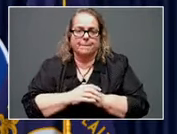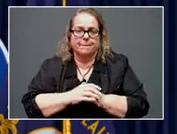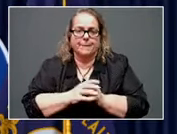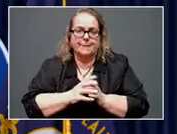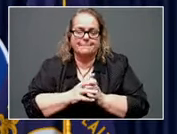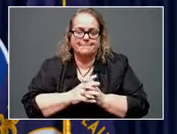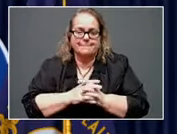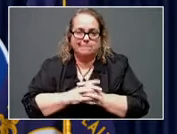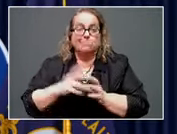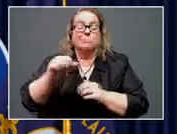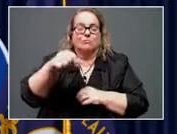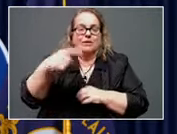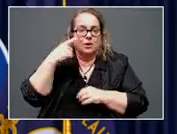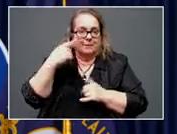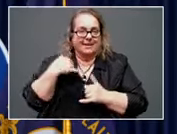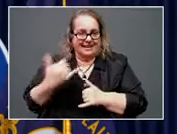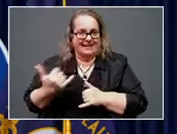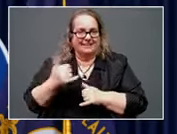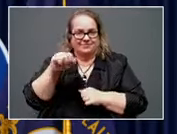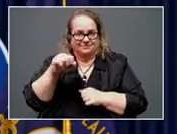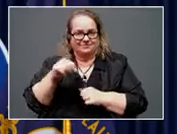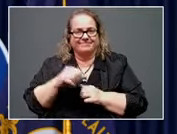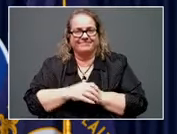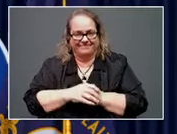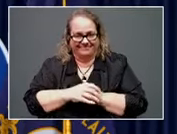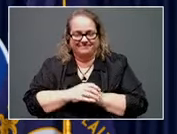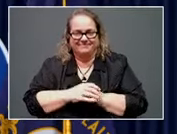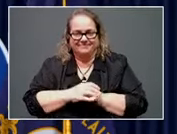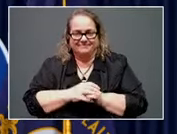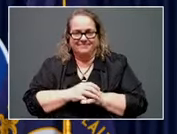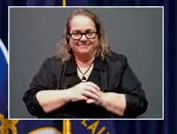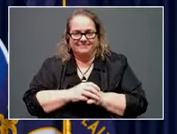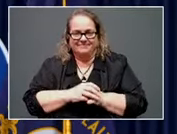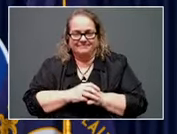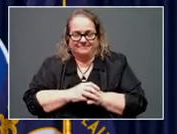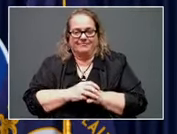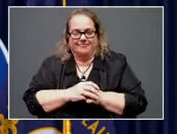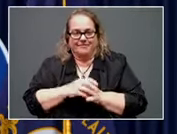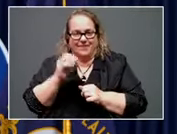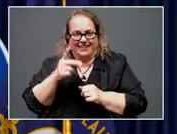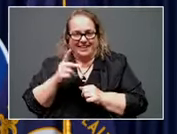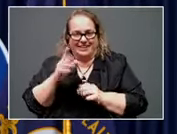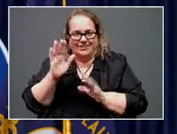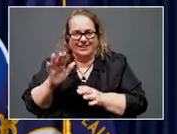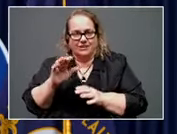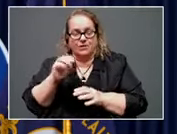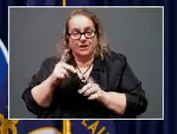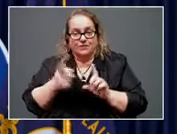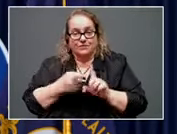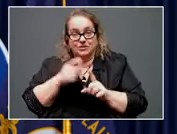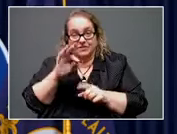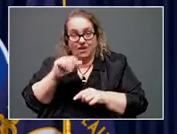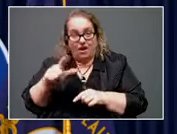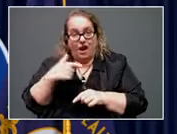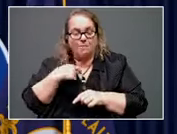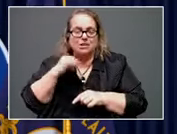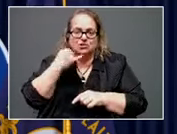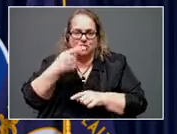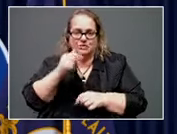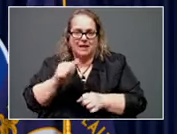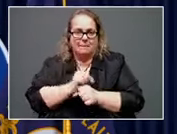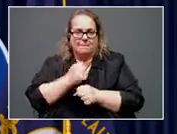Can you hear me now? I can. Oh, okay, great. Well, first of all, let me say I'm jealous. You can make it from Cincinnati